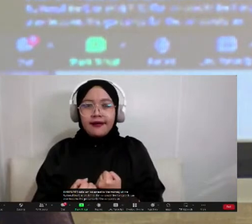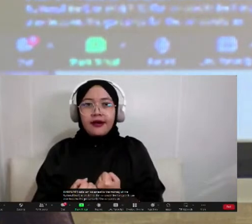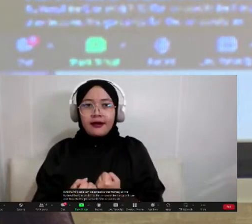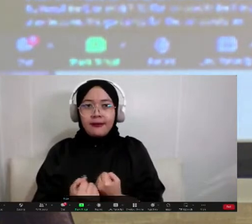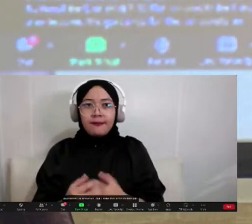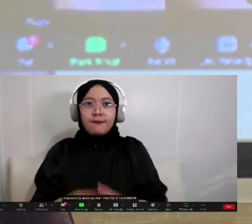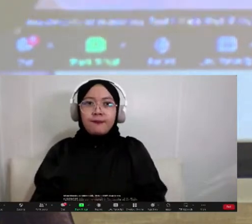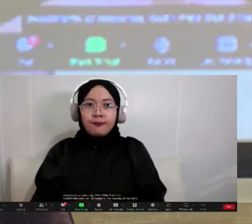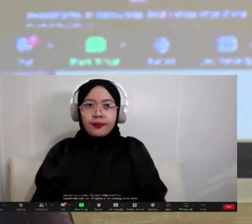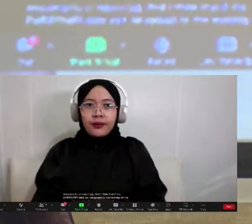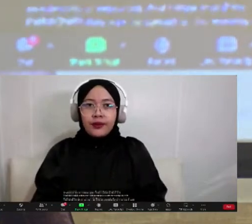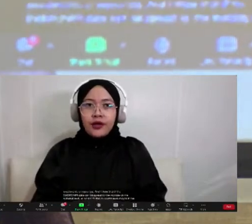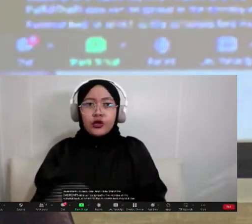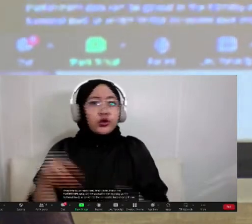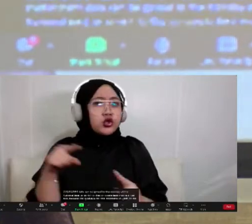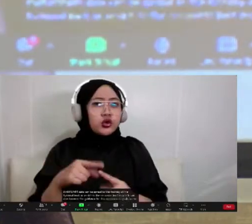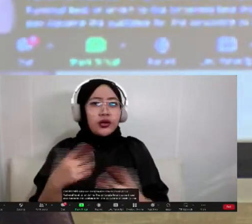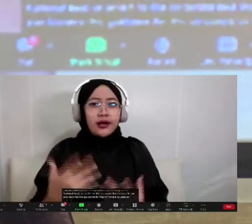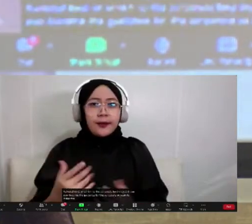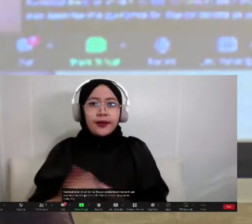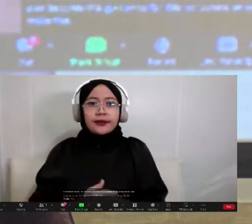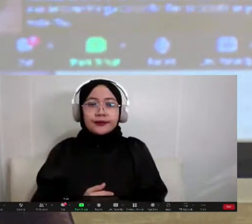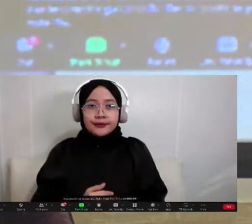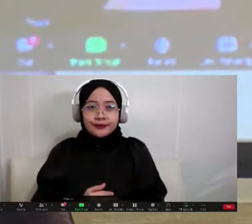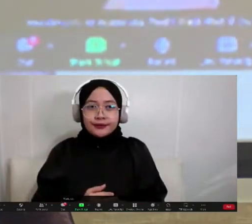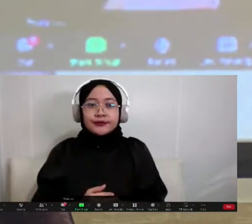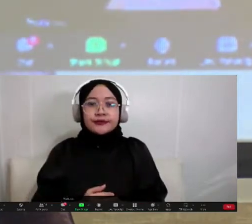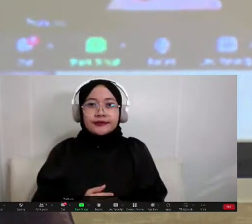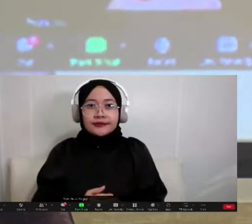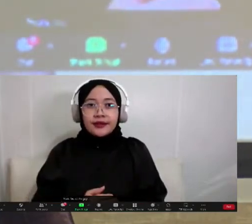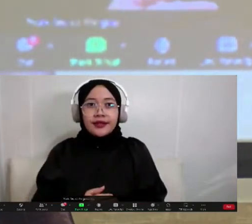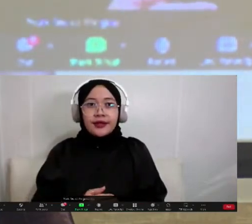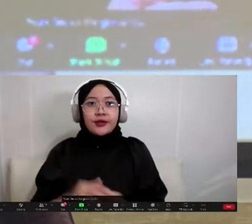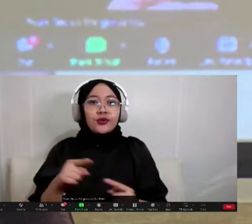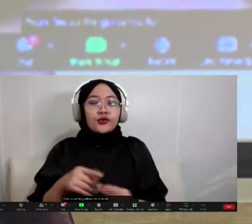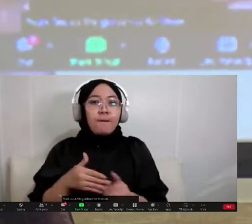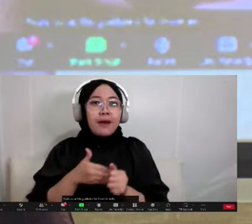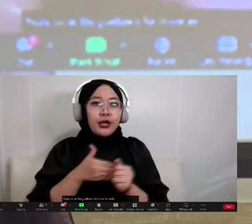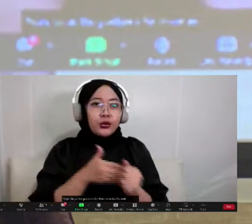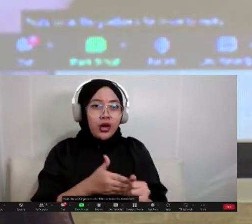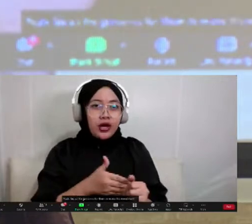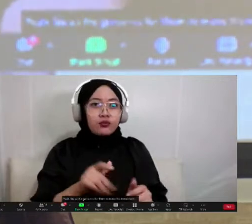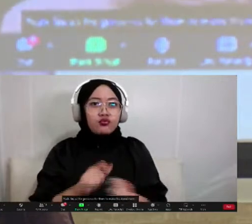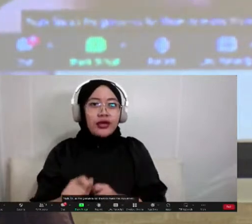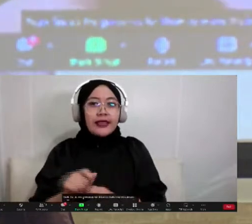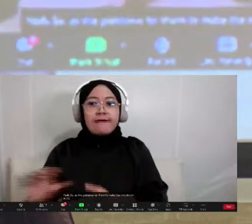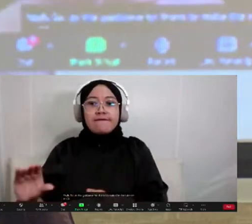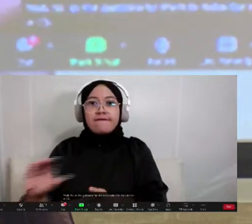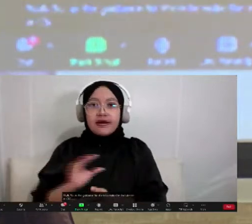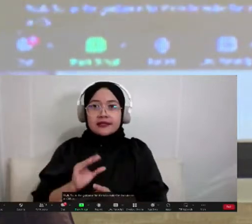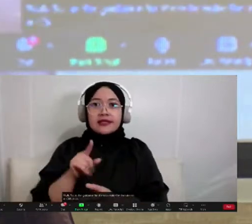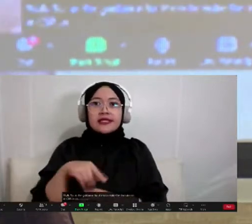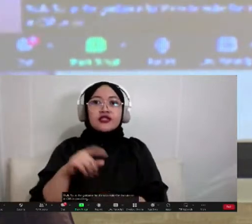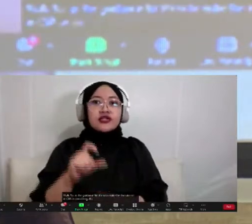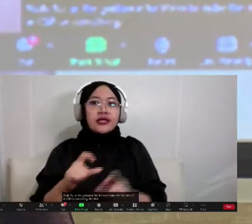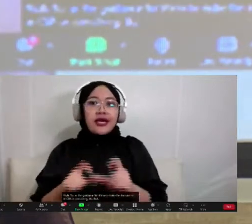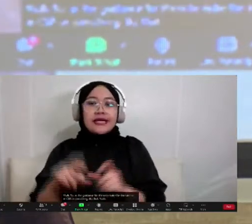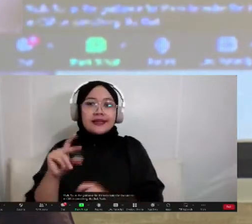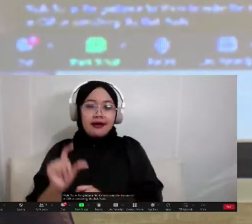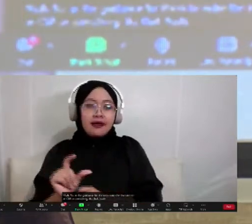make the as the guidance for them to make the investment in CSR or something like that,